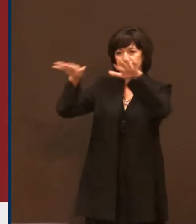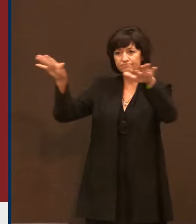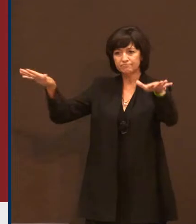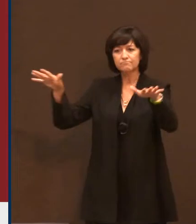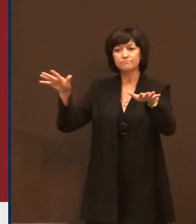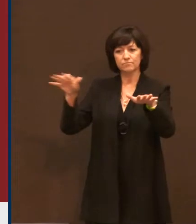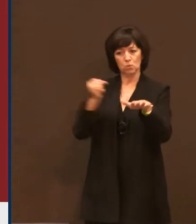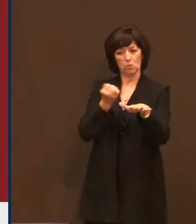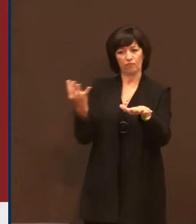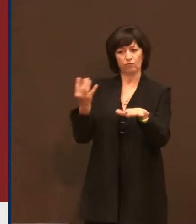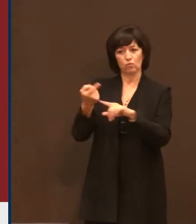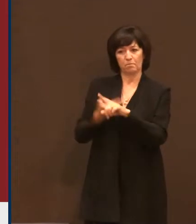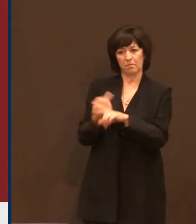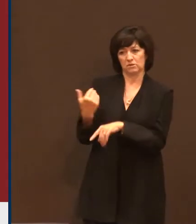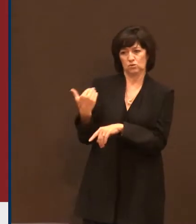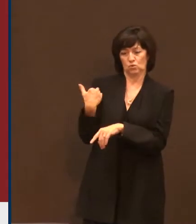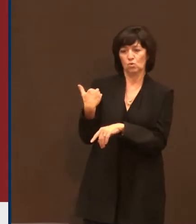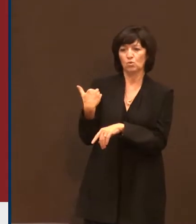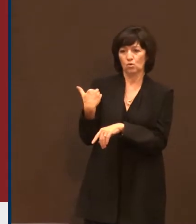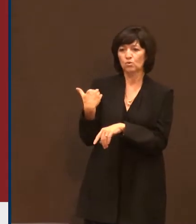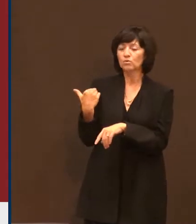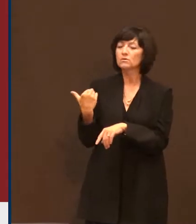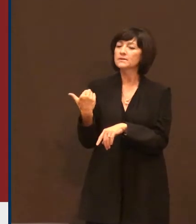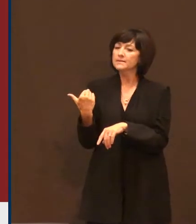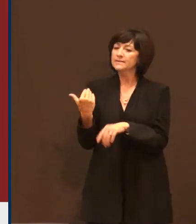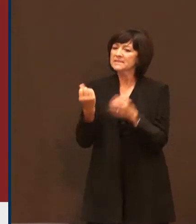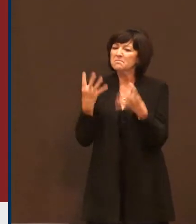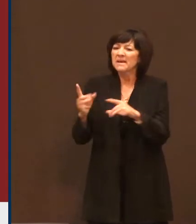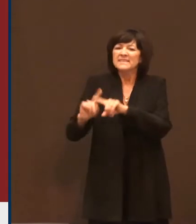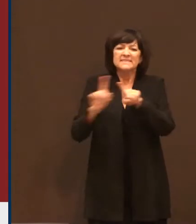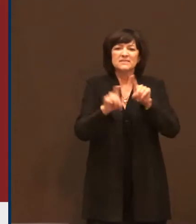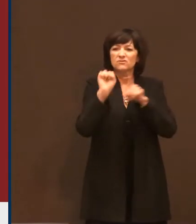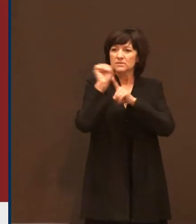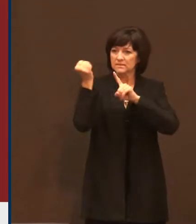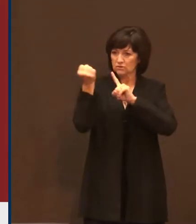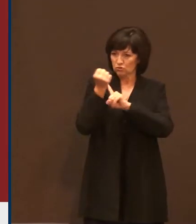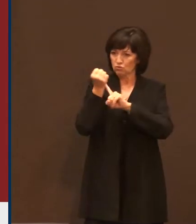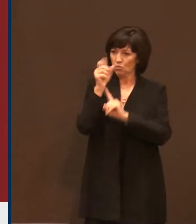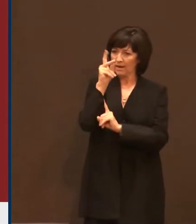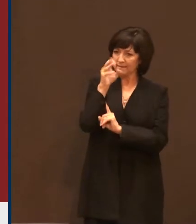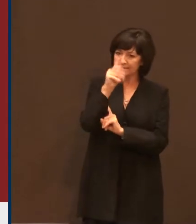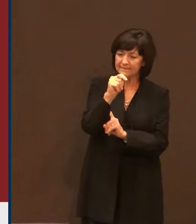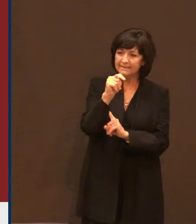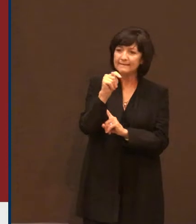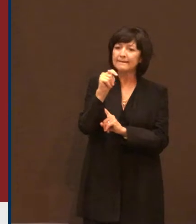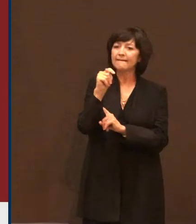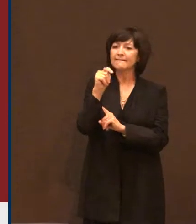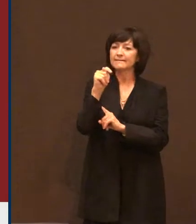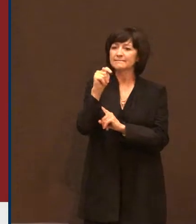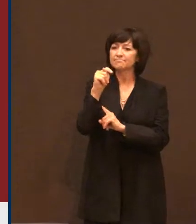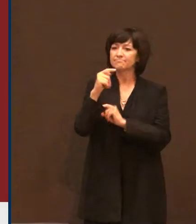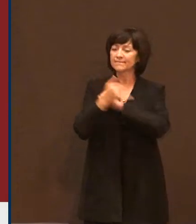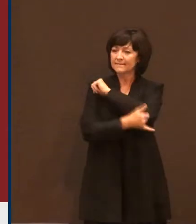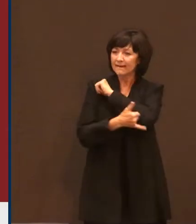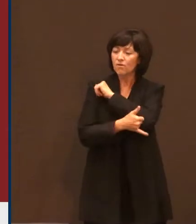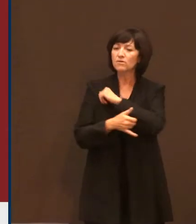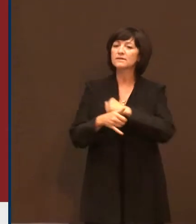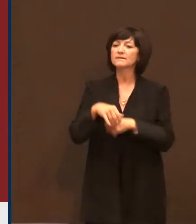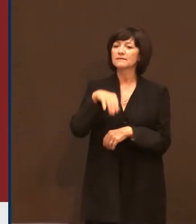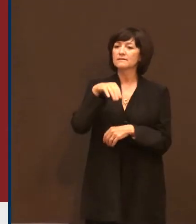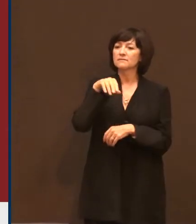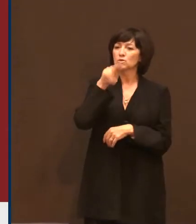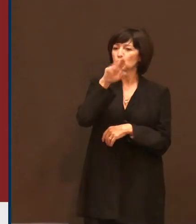couple months ago, and lots of scenarios in Kent County and Sussex County as well. It does provide us